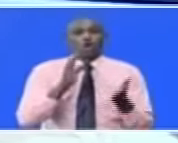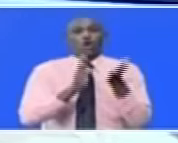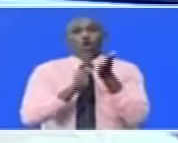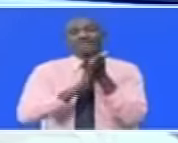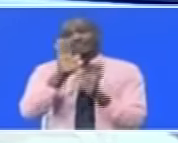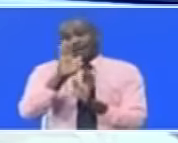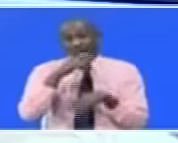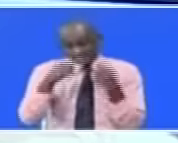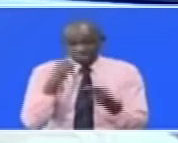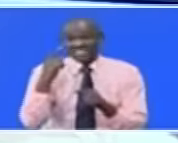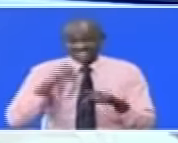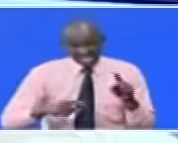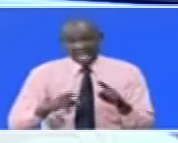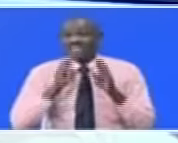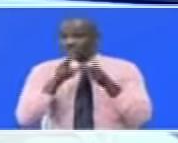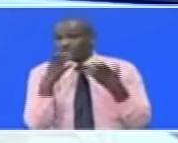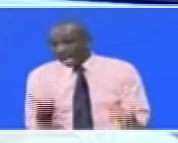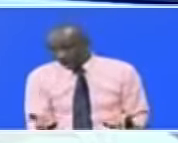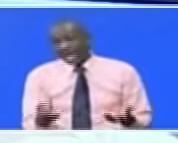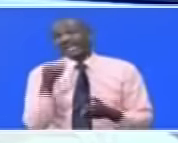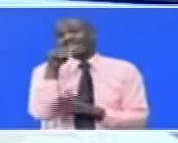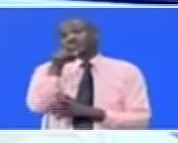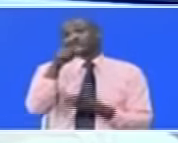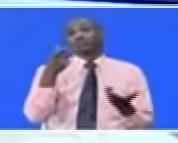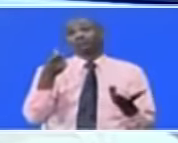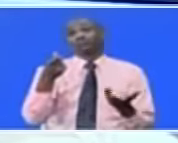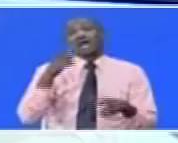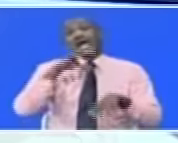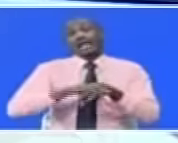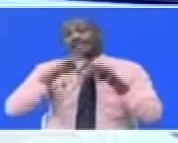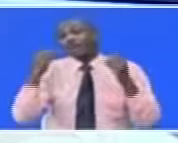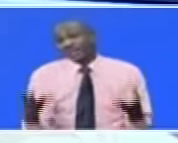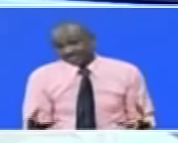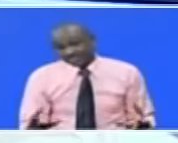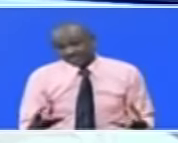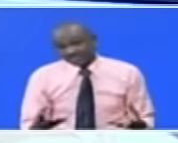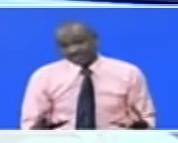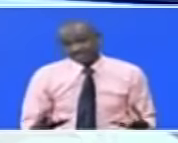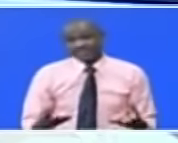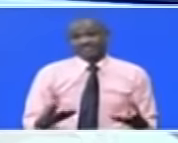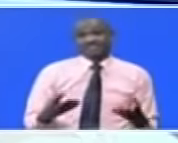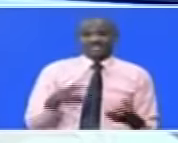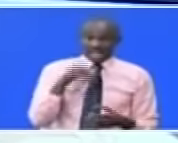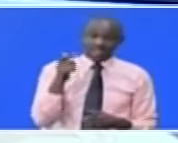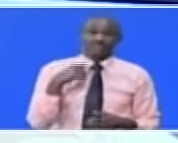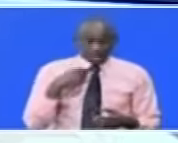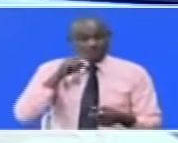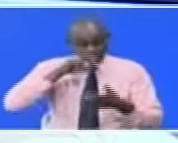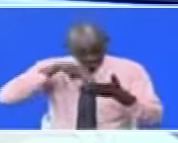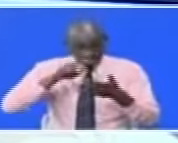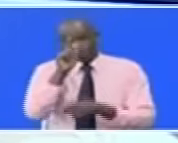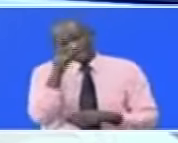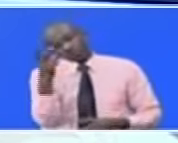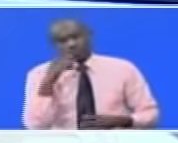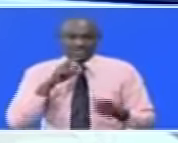on this year's results, and also asking candidates what they scored and, you know, how they feel about it. So let's just sample one or two